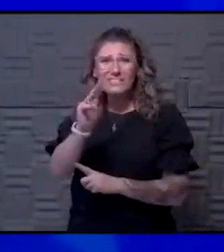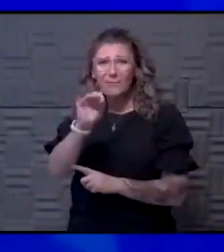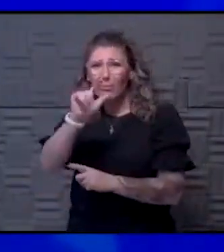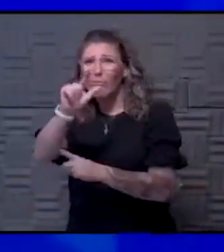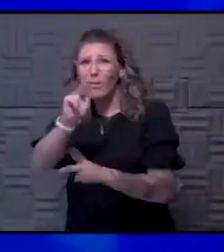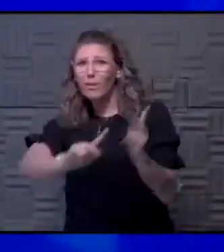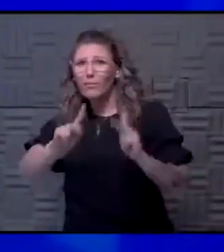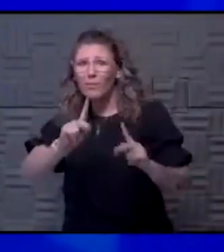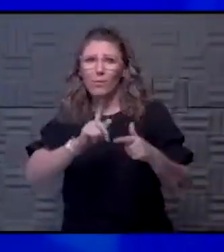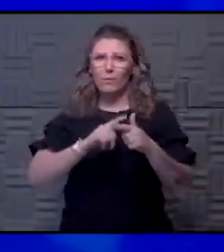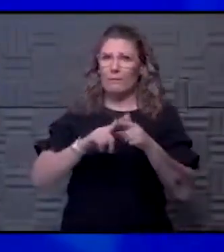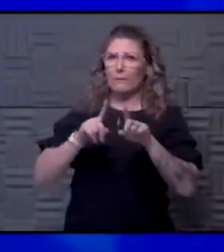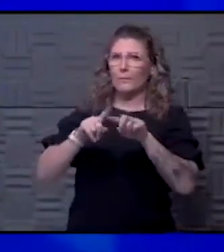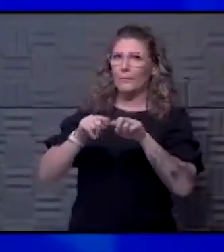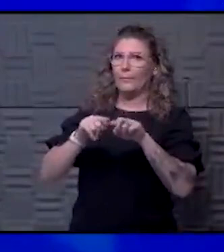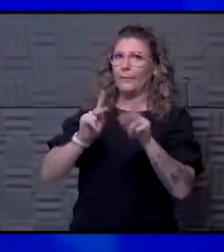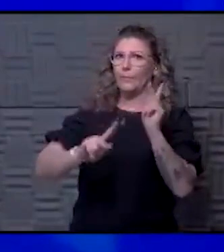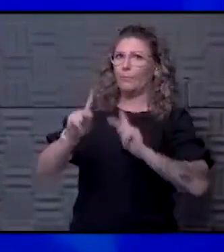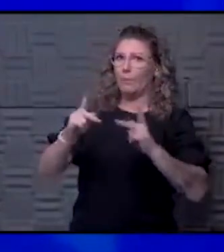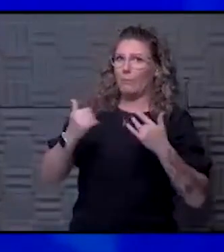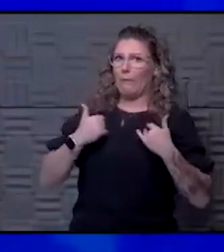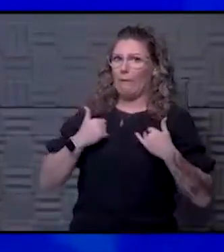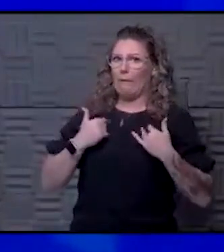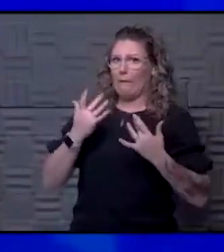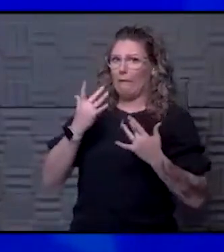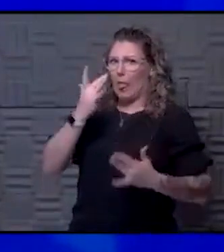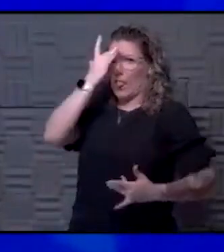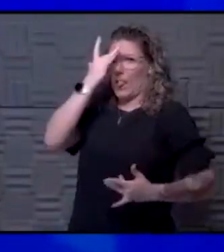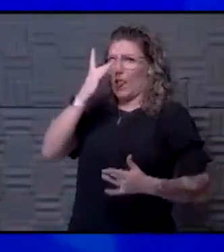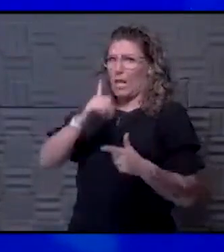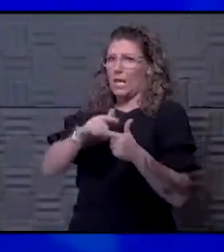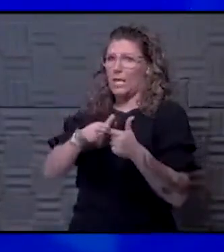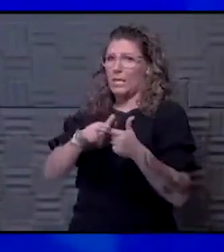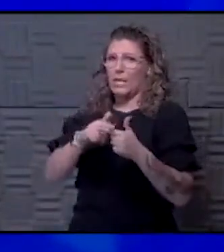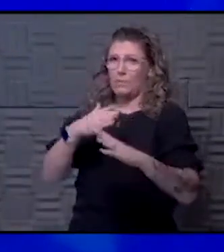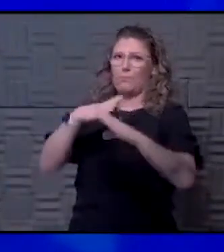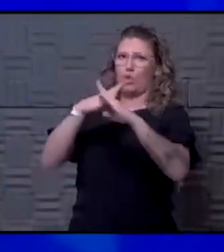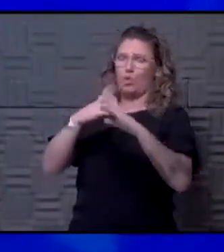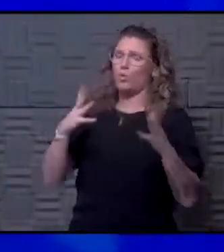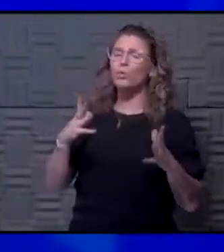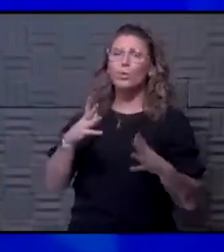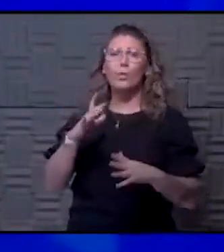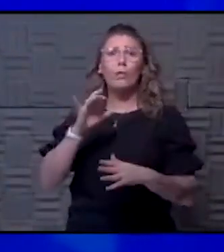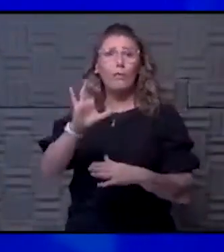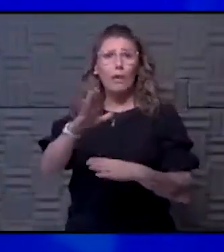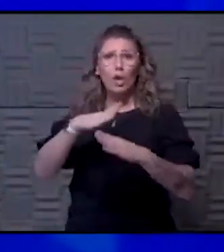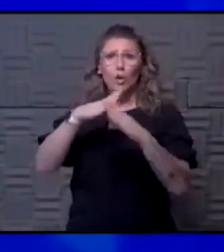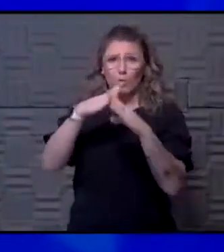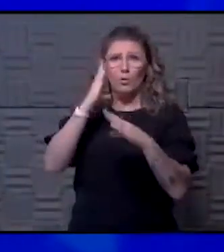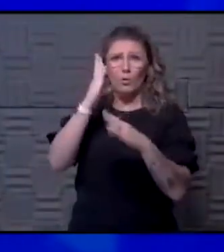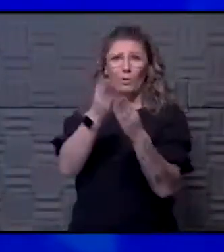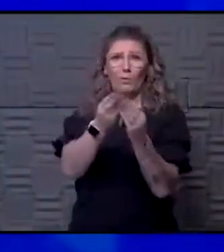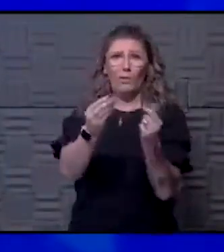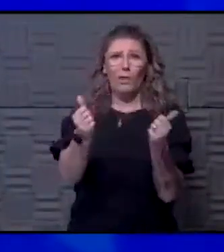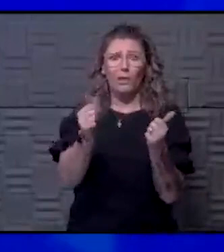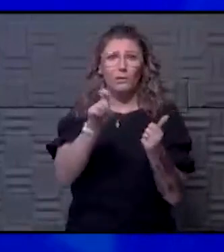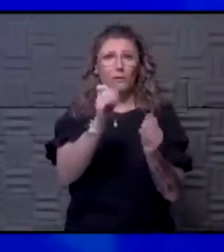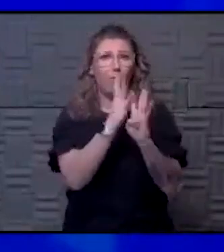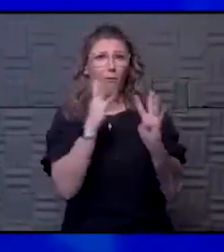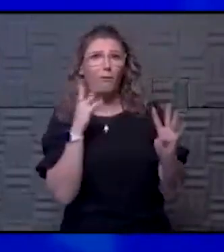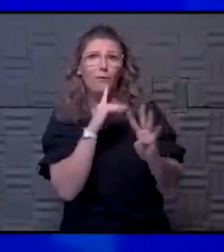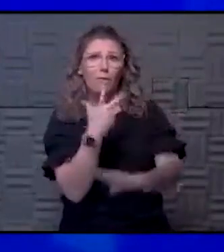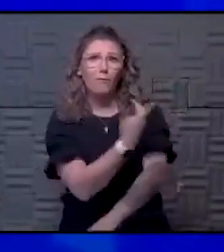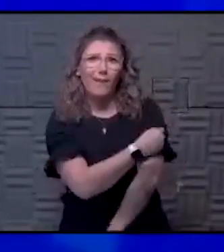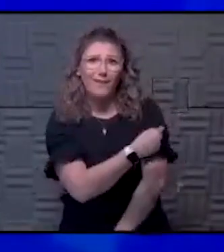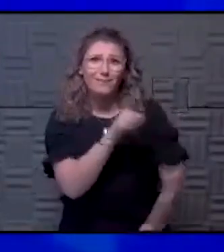then you're relying on just people who've had the infection to help achieve immunity, at some point, their immunity wanes. They're going to have to get in line for a vaccine if we're